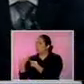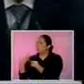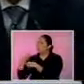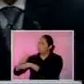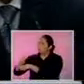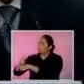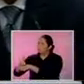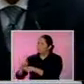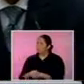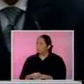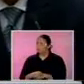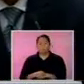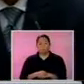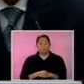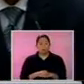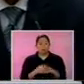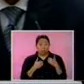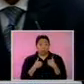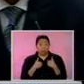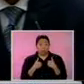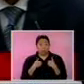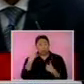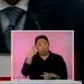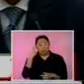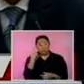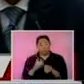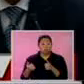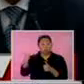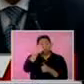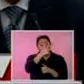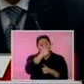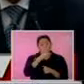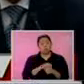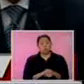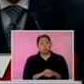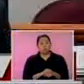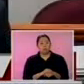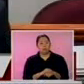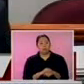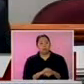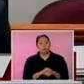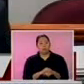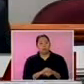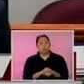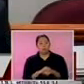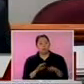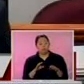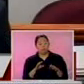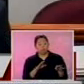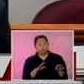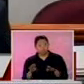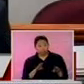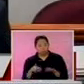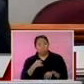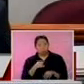position? Your Honor, as head of commercial operations, I was overseeing